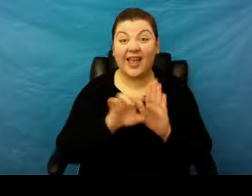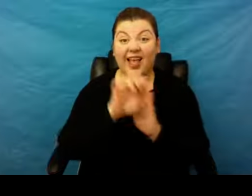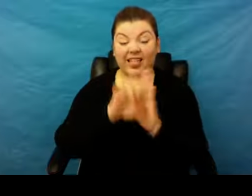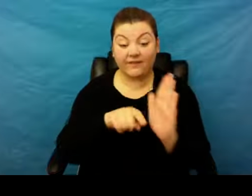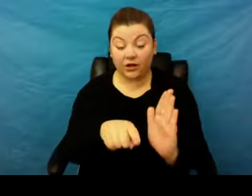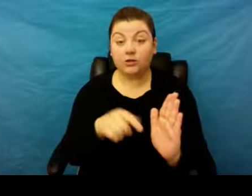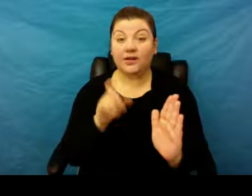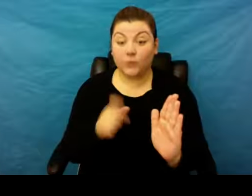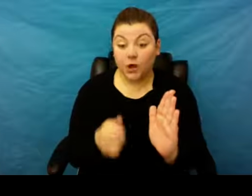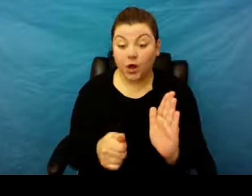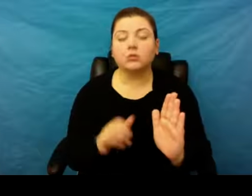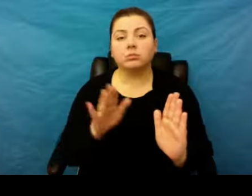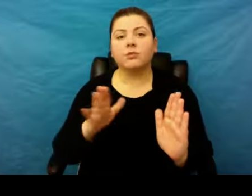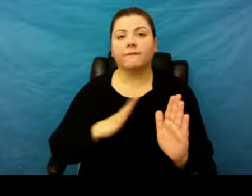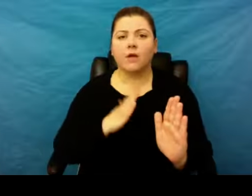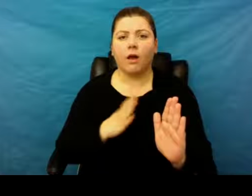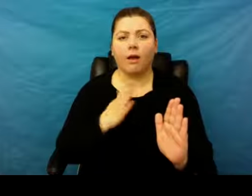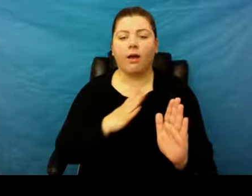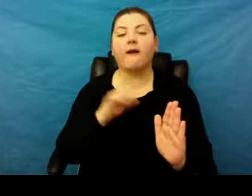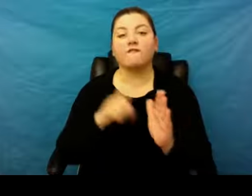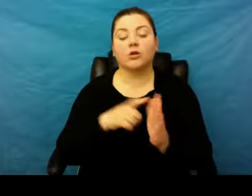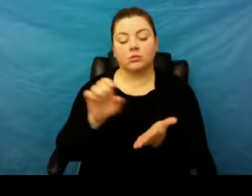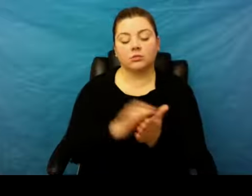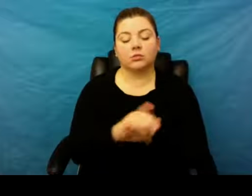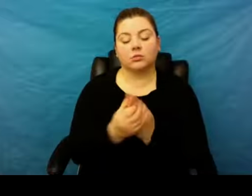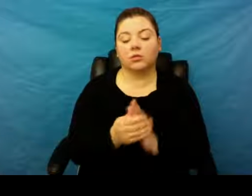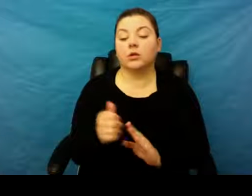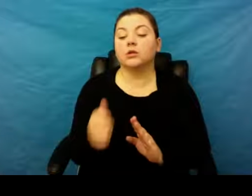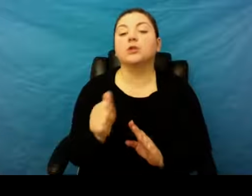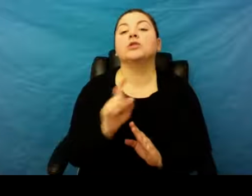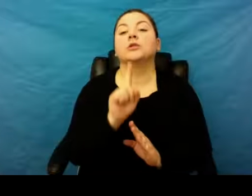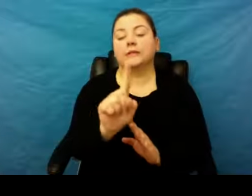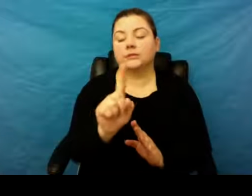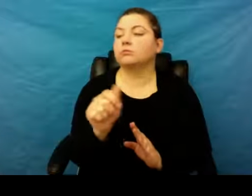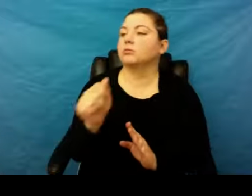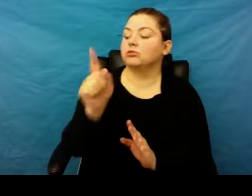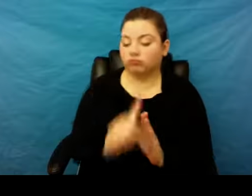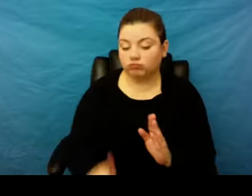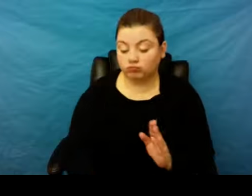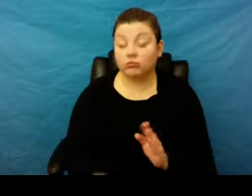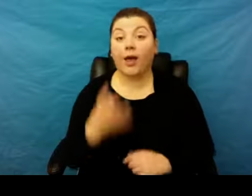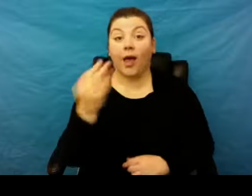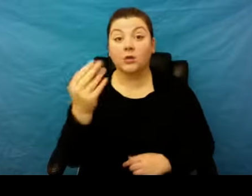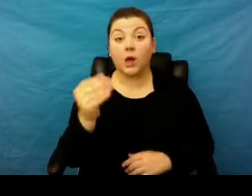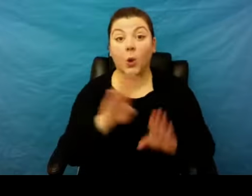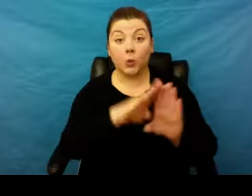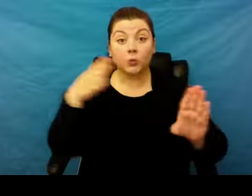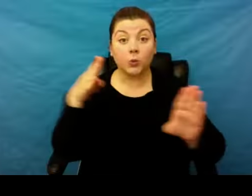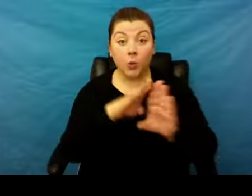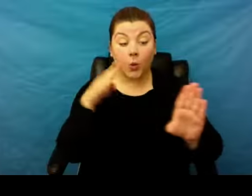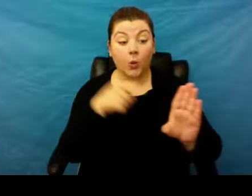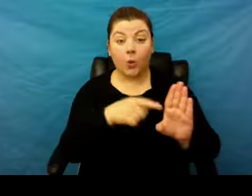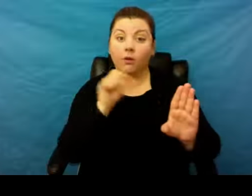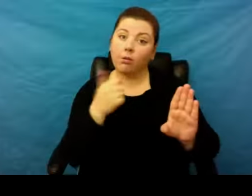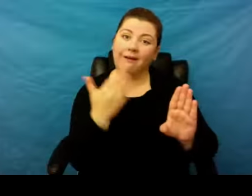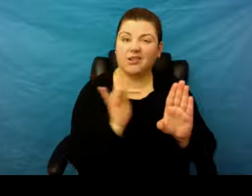Purell. When I go downstairs and I open the door, it's okay to touch the door. You can open it with your elbow, but if you